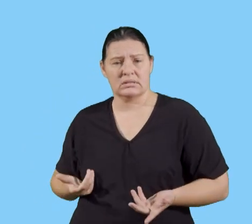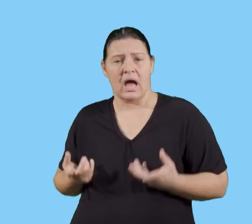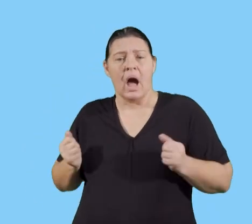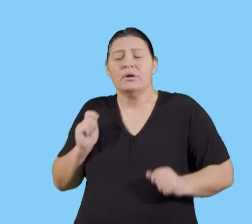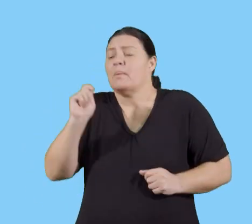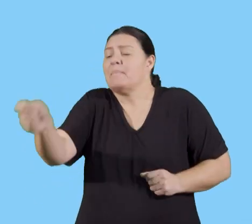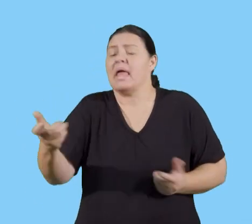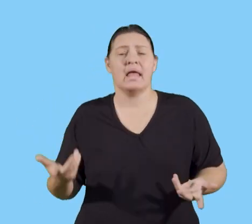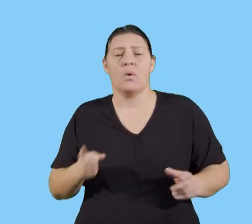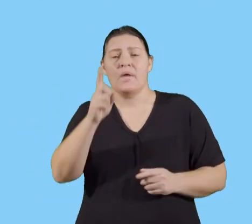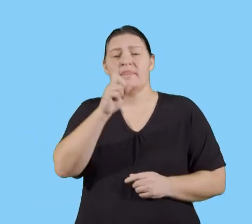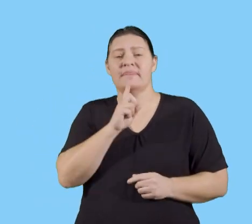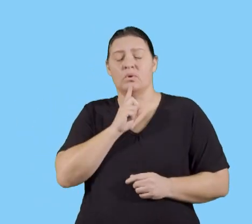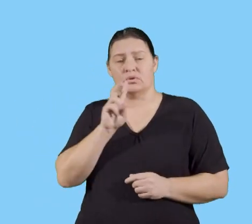them